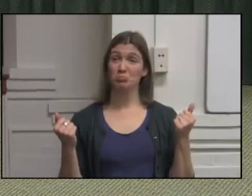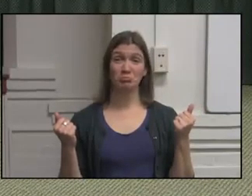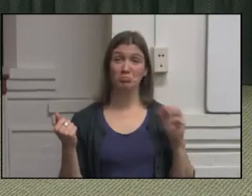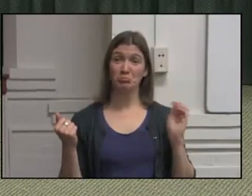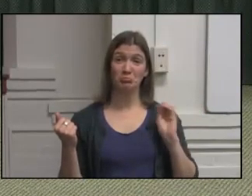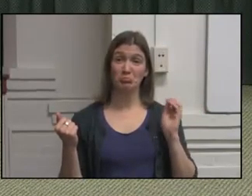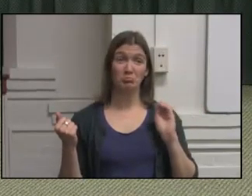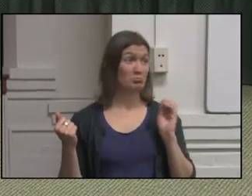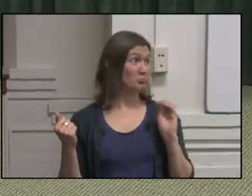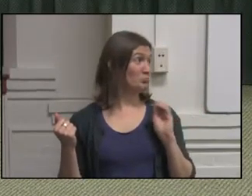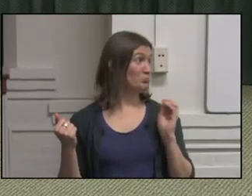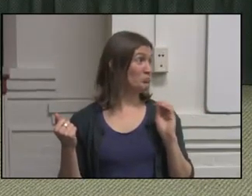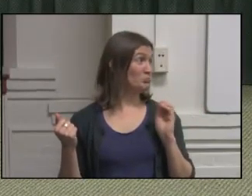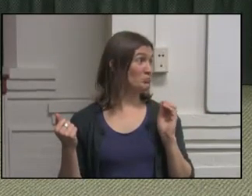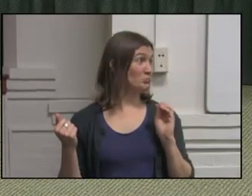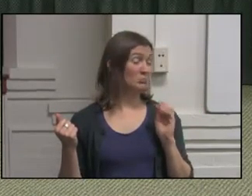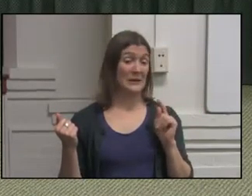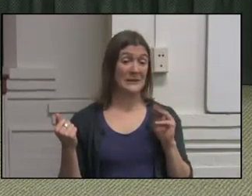No?